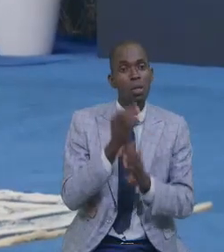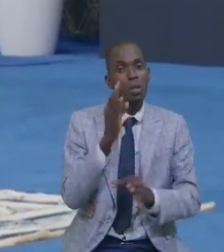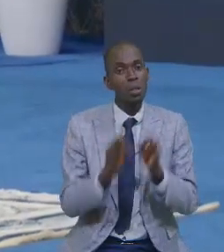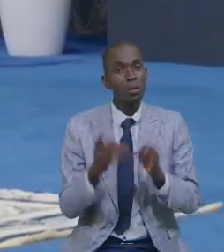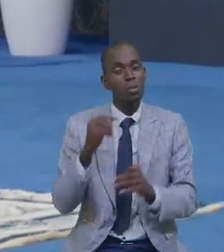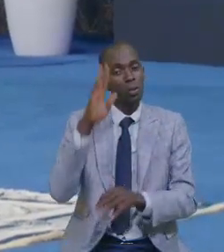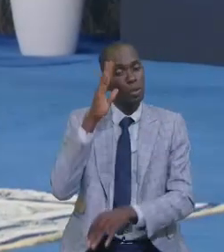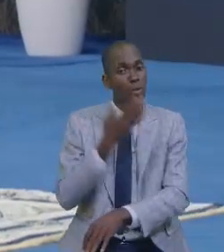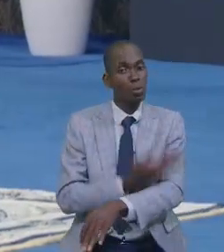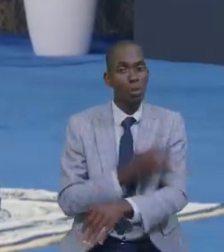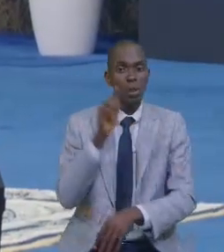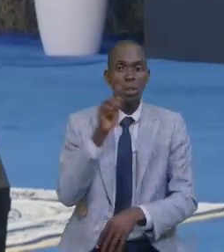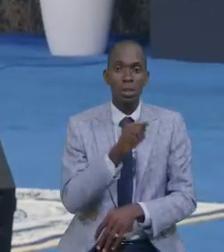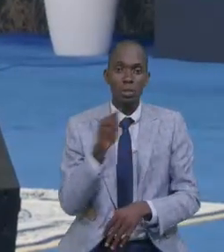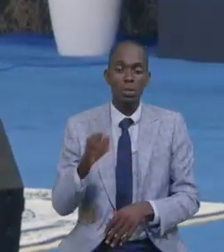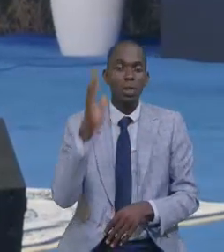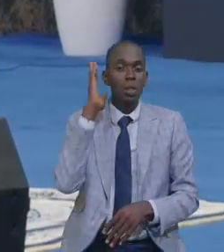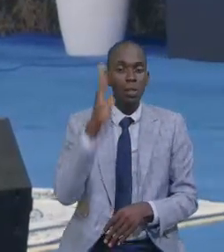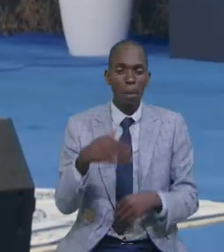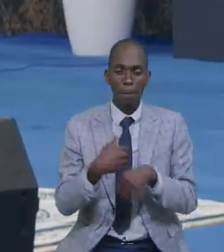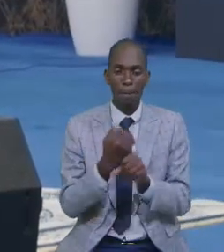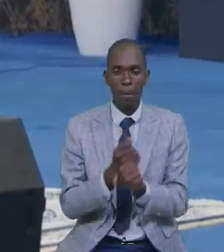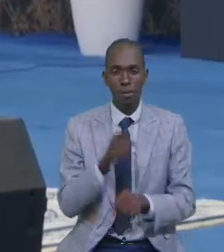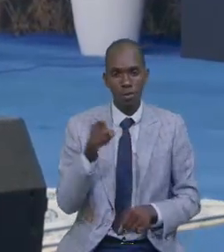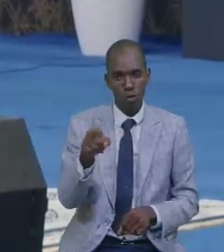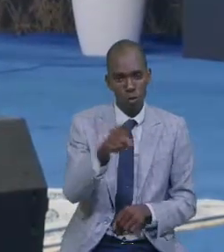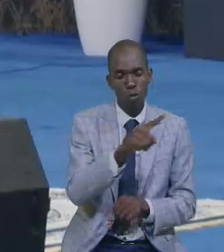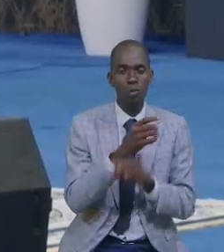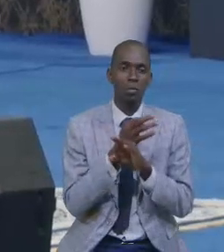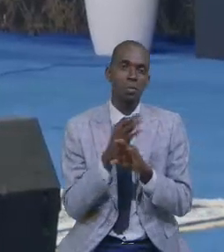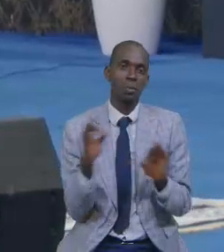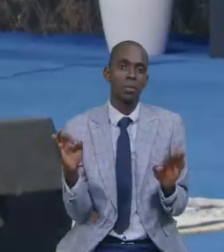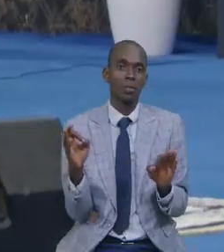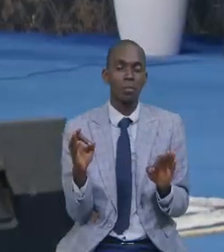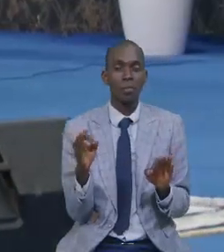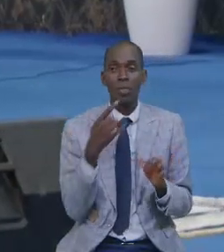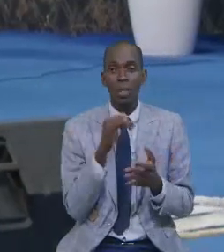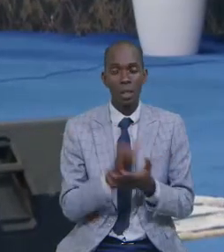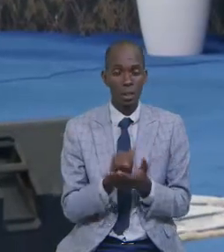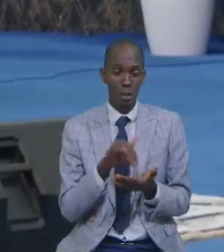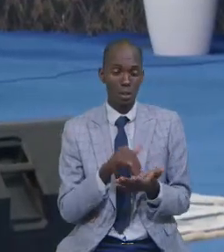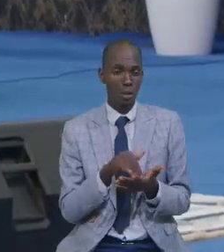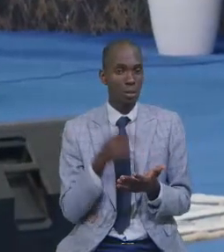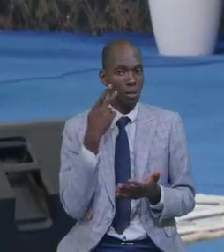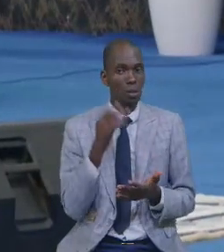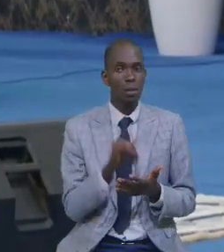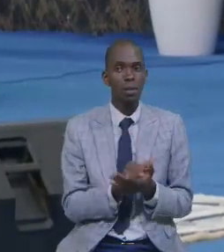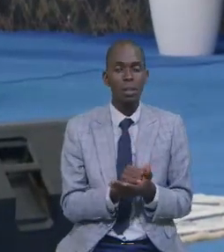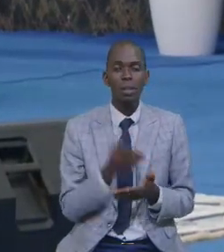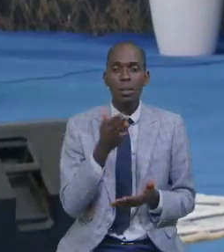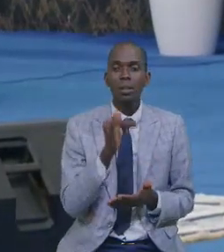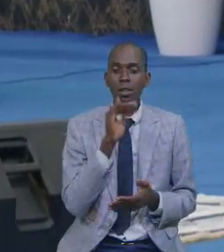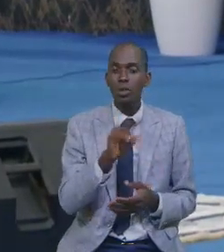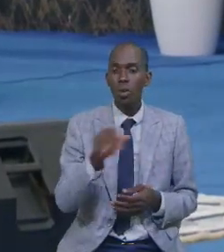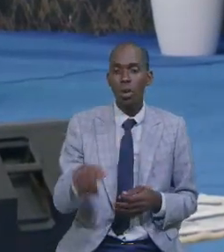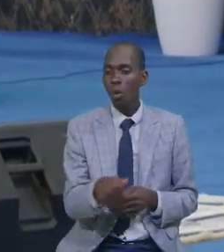shall make you free. It says again, look at that. There is no other wall,